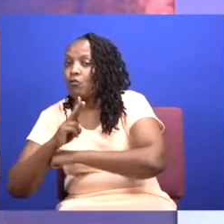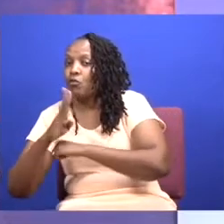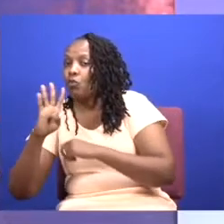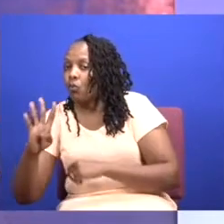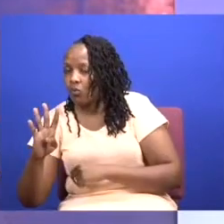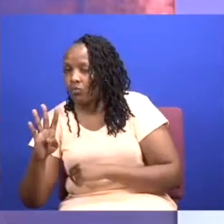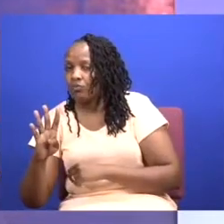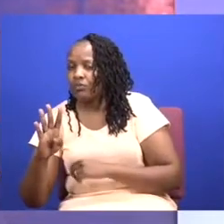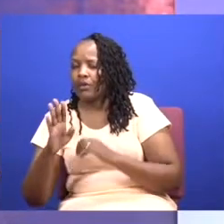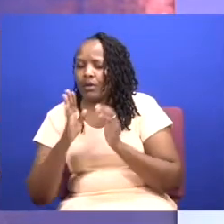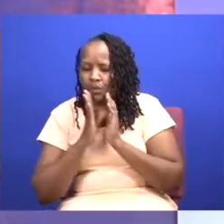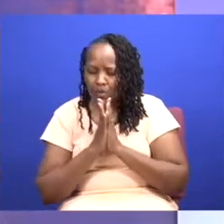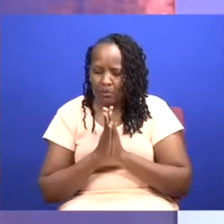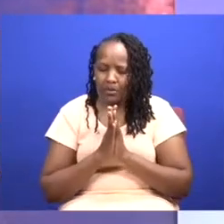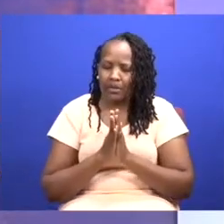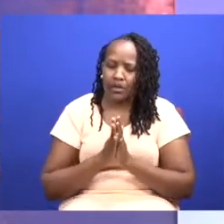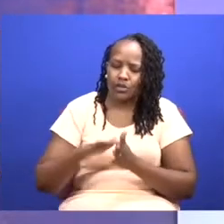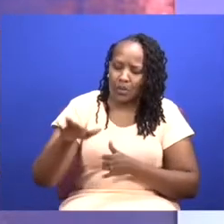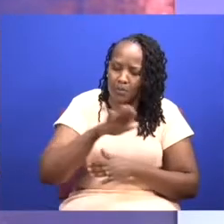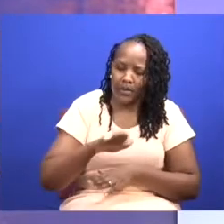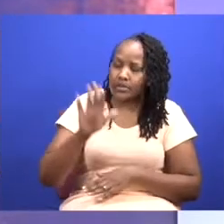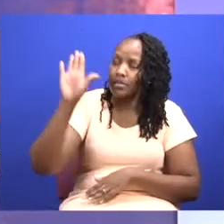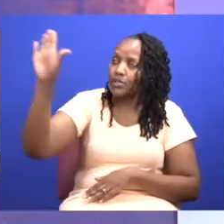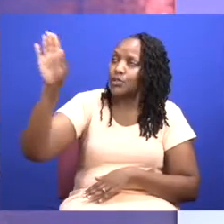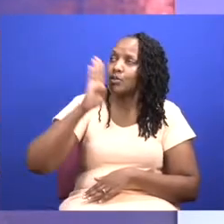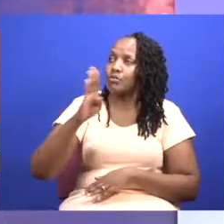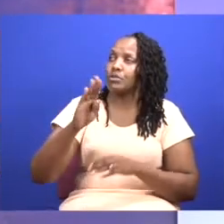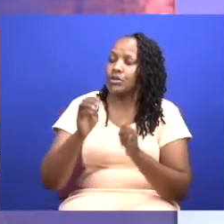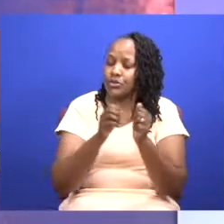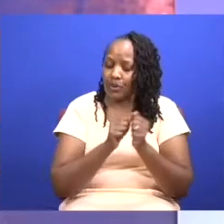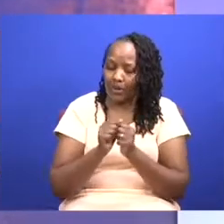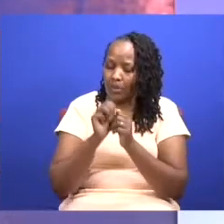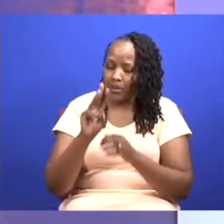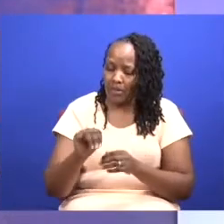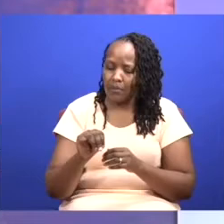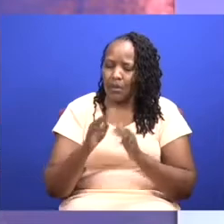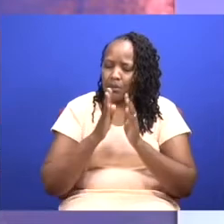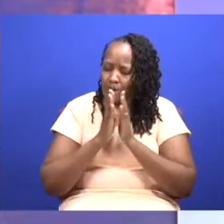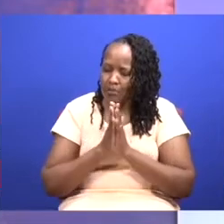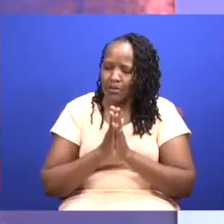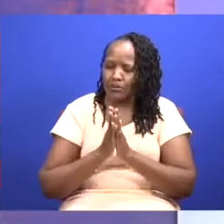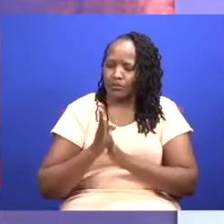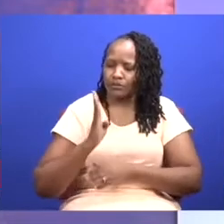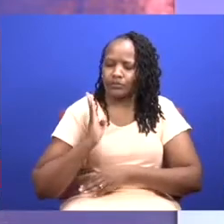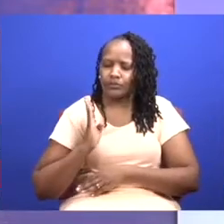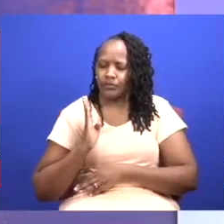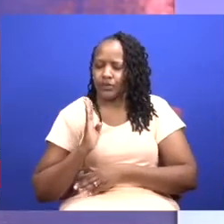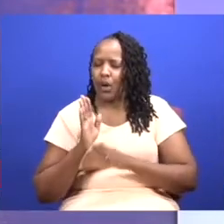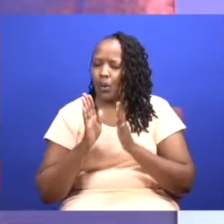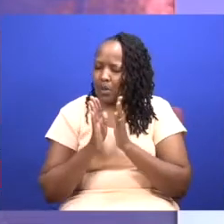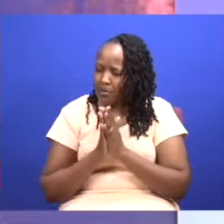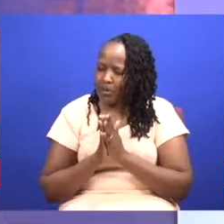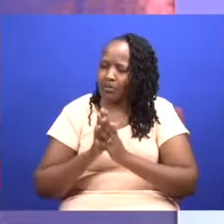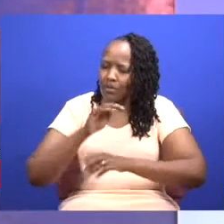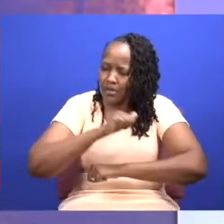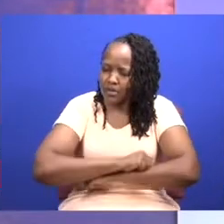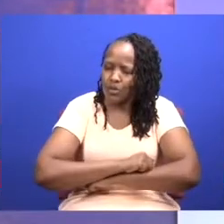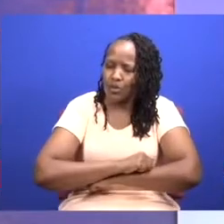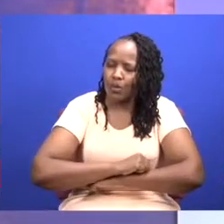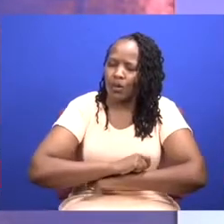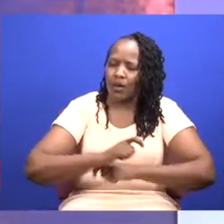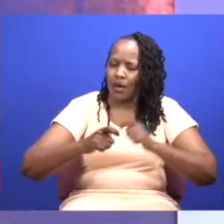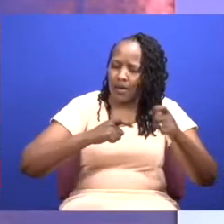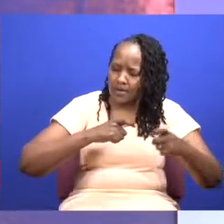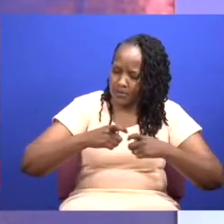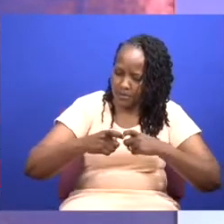pray, Heavenly Father, that God, your presence be with them, O God. We want to pray, Lord, for security. We pray, Lord, God, Mother, it shall be well. We want to pray, Lord, for the school